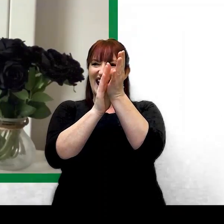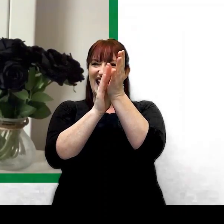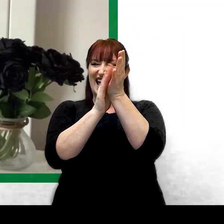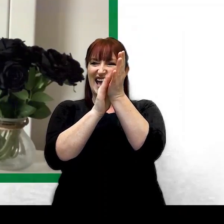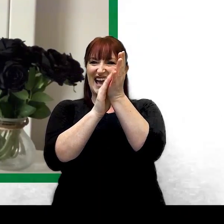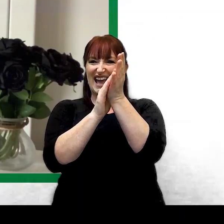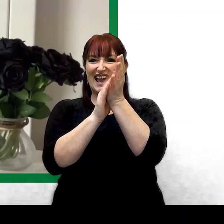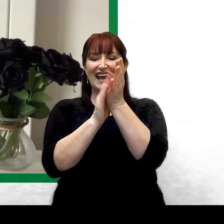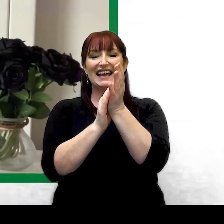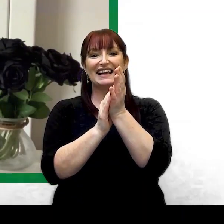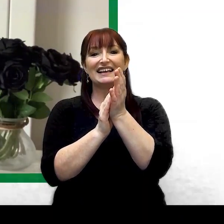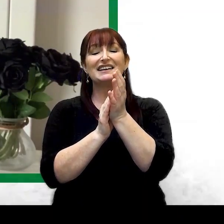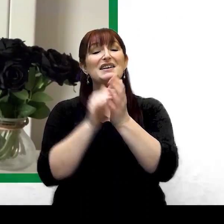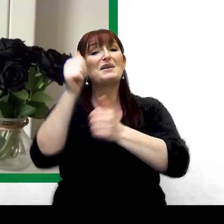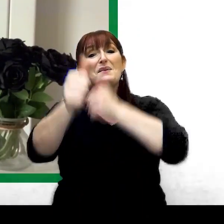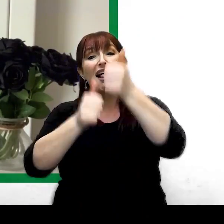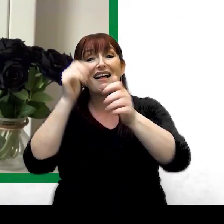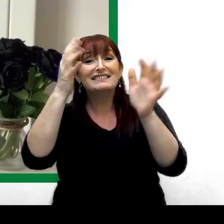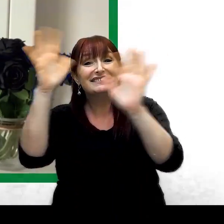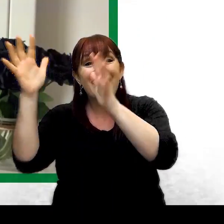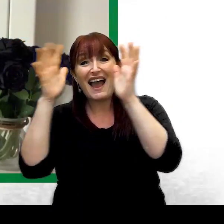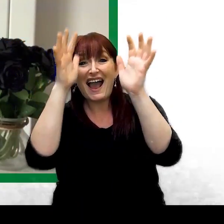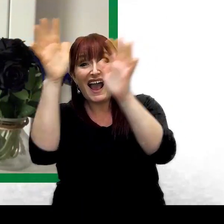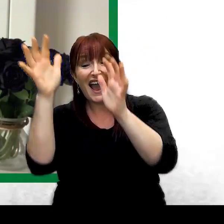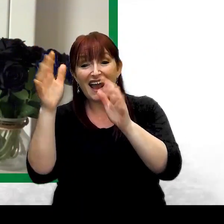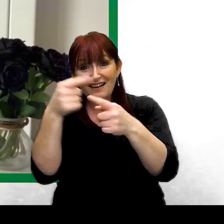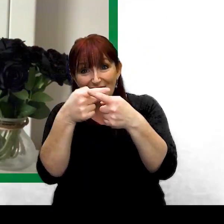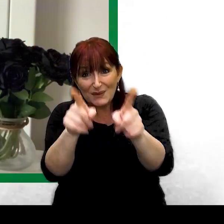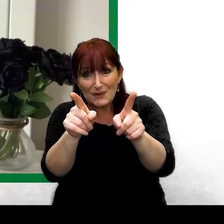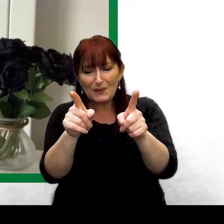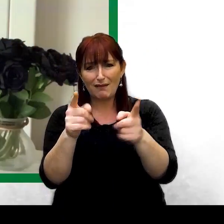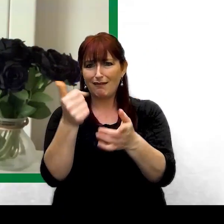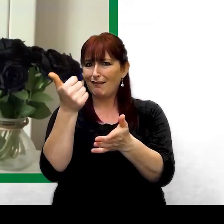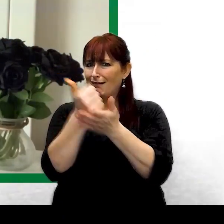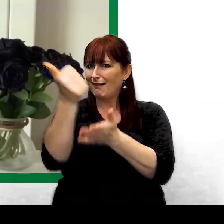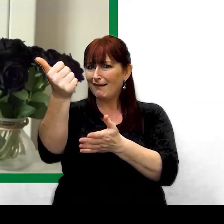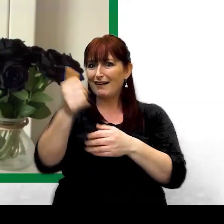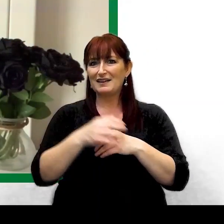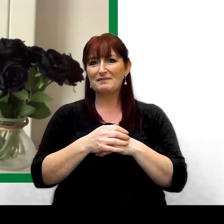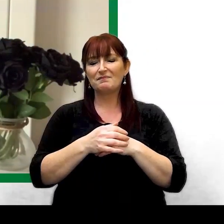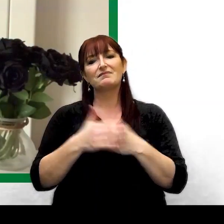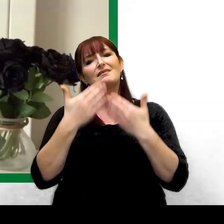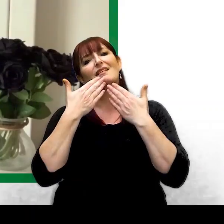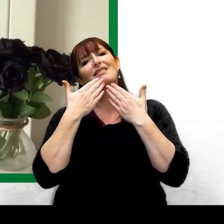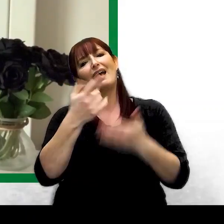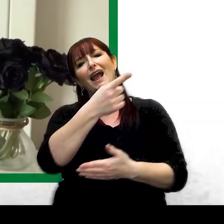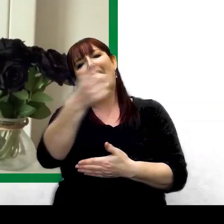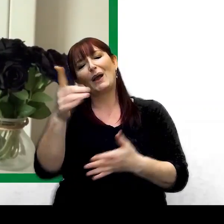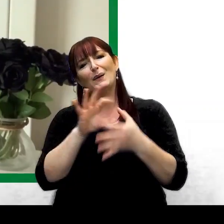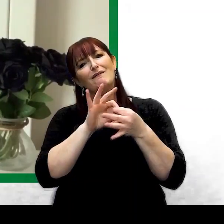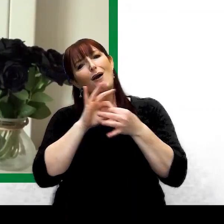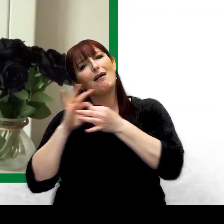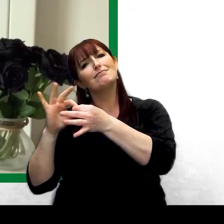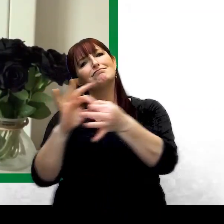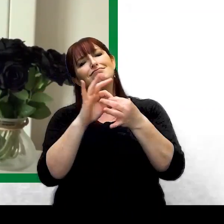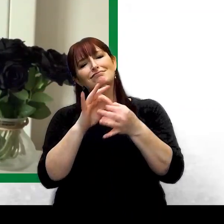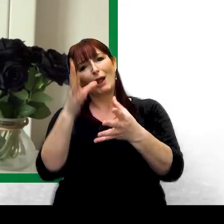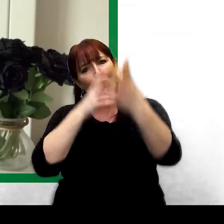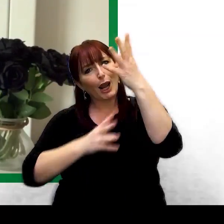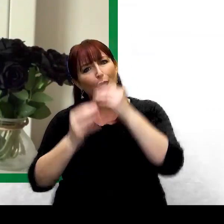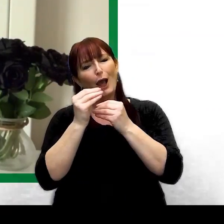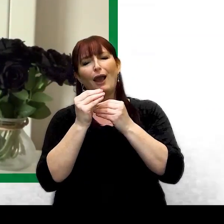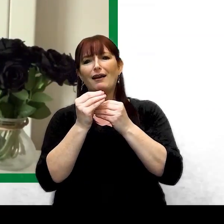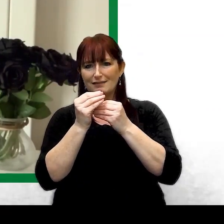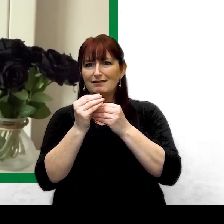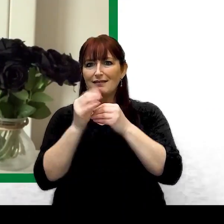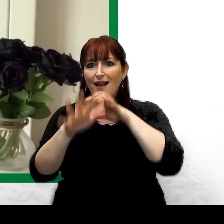Yay! Well done, everyone. That was so good. Thank you so much for taking the time to learn a little bit about